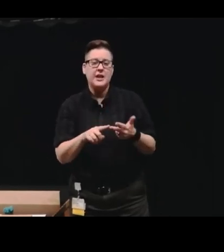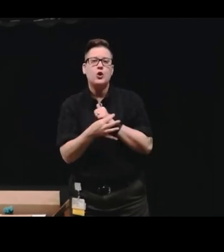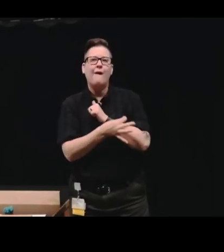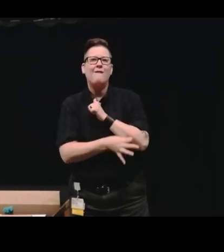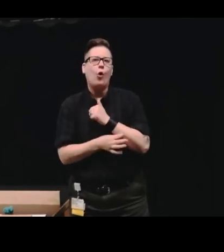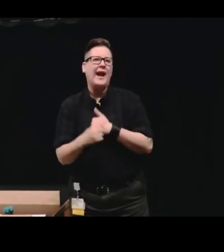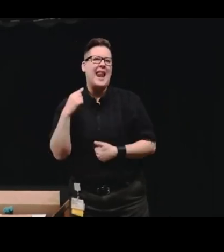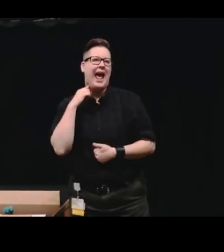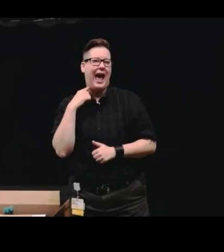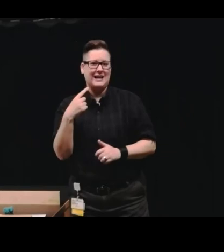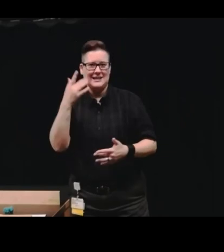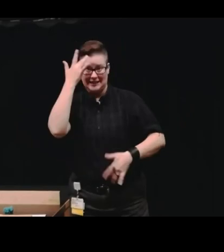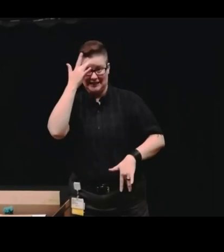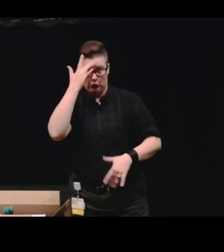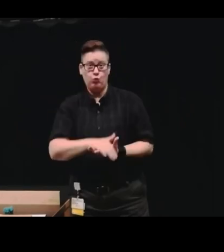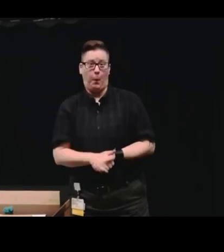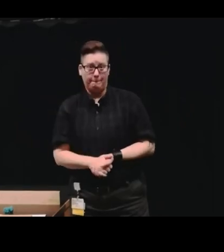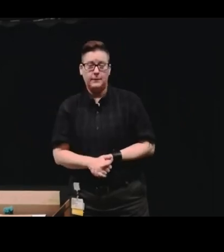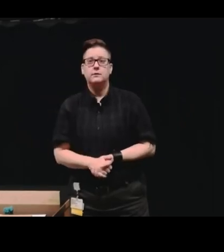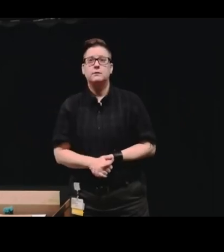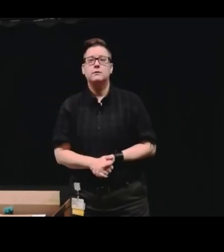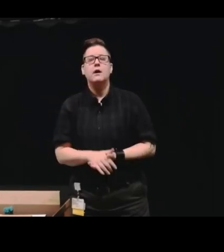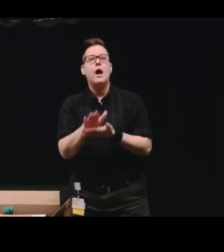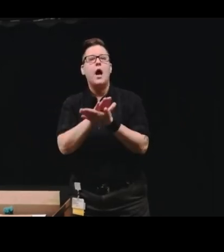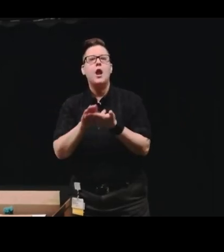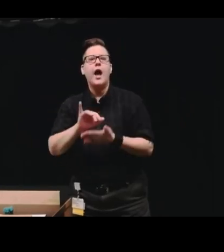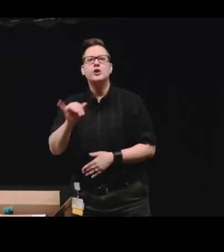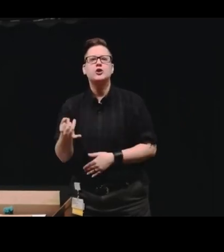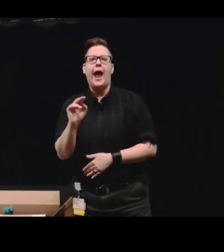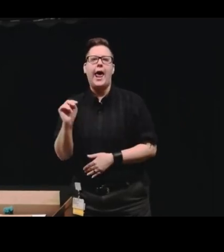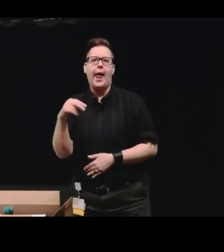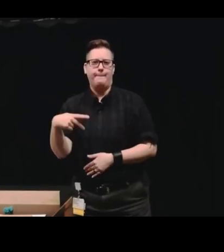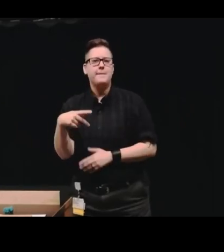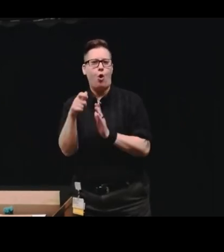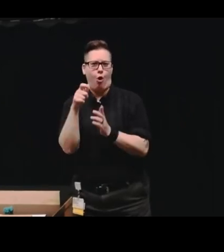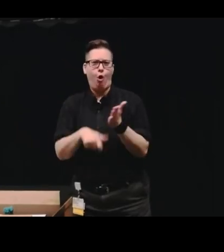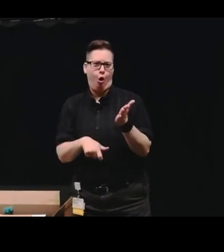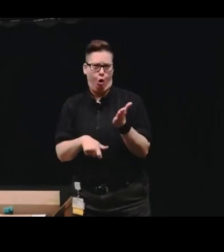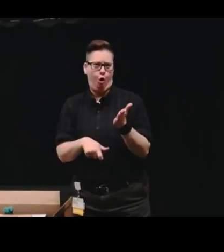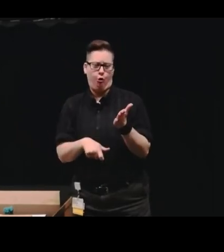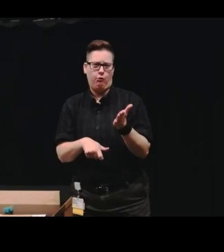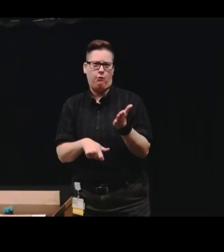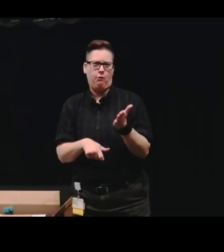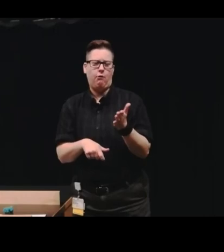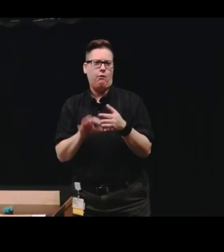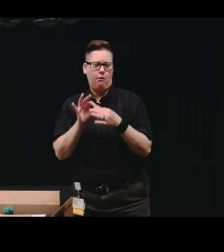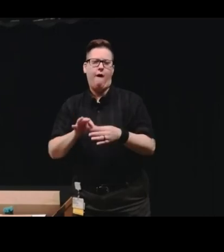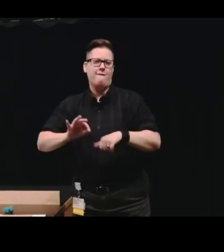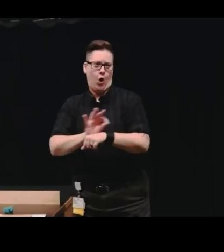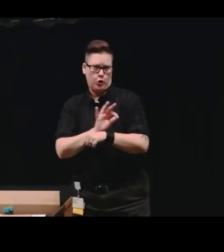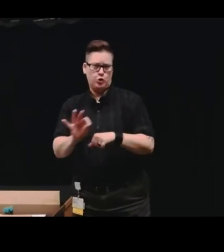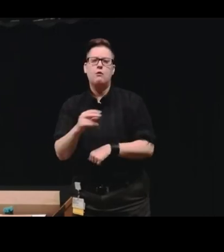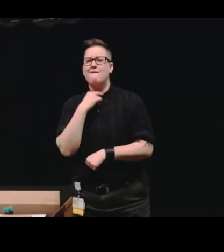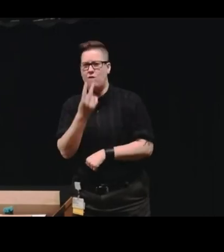syndrome. There's a really nice JNNP article across the spectrum of functional voice and